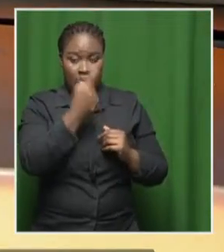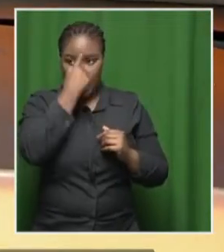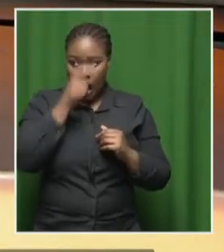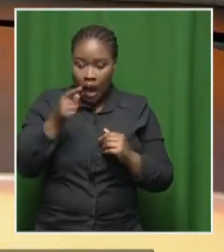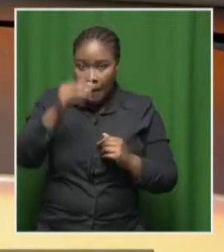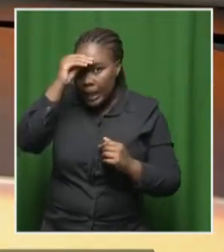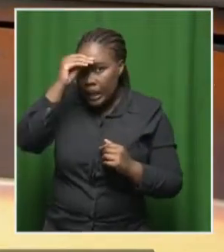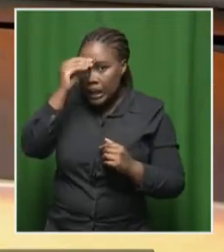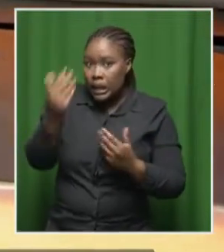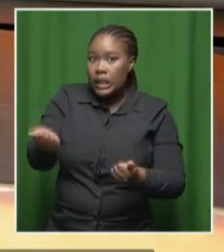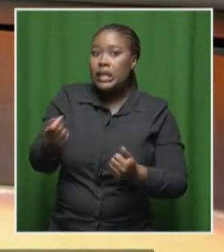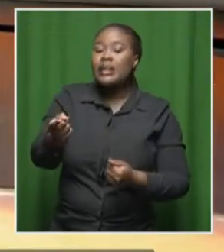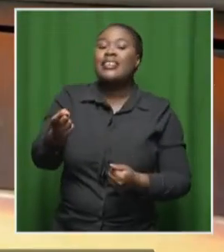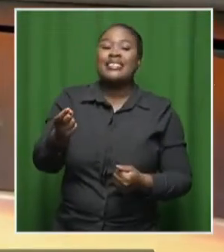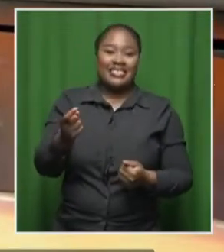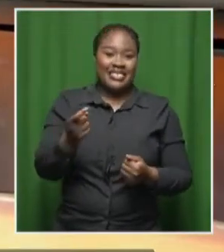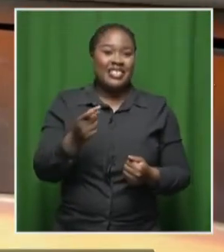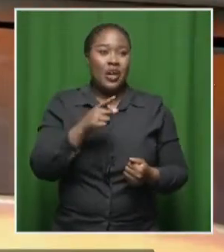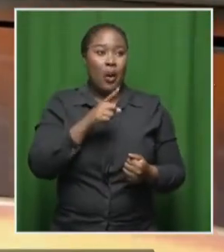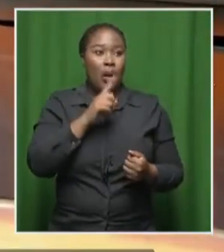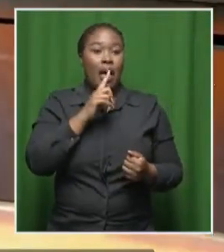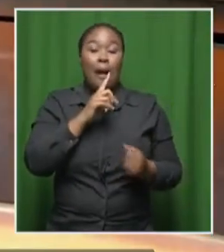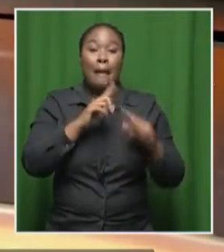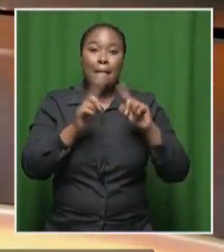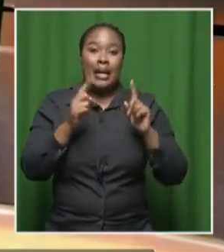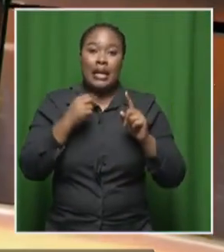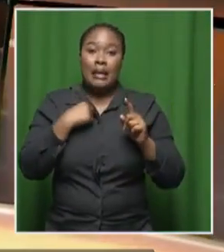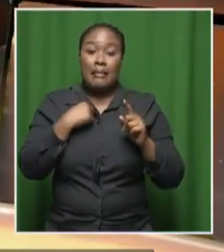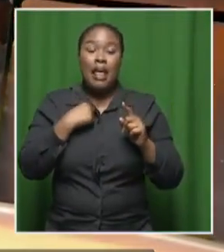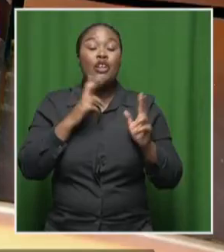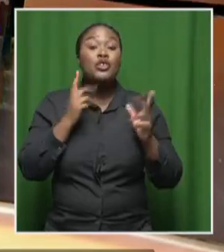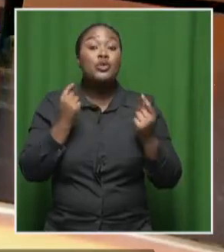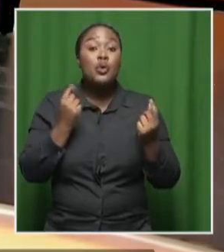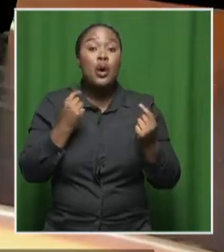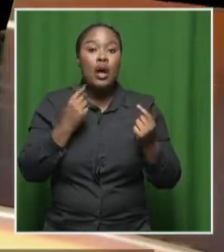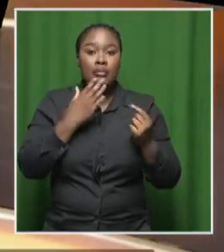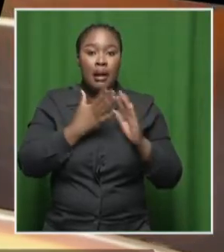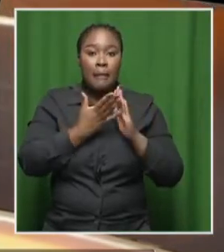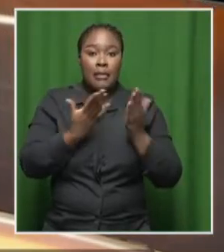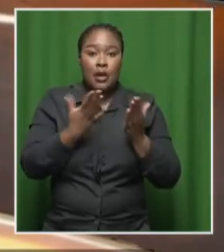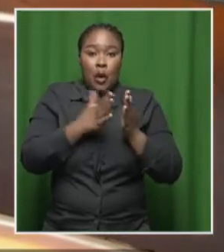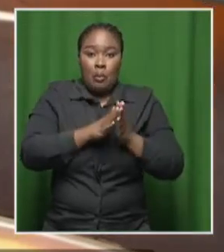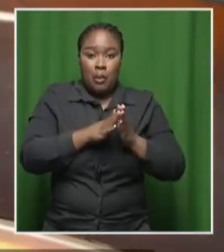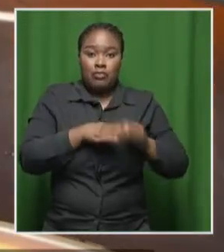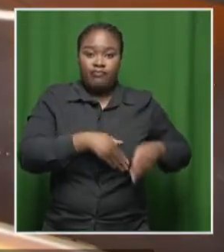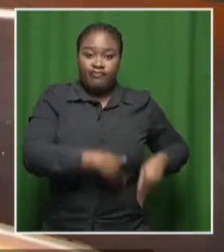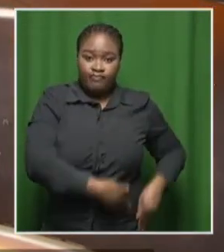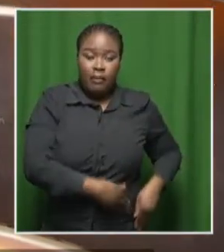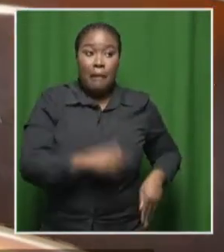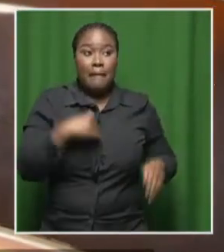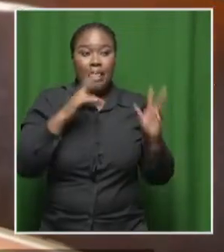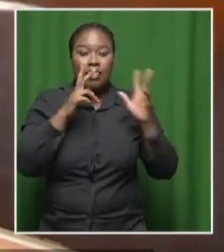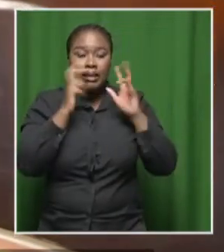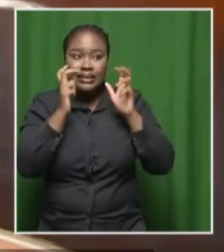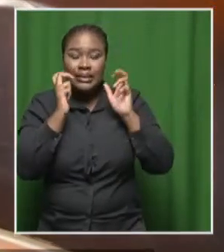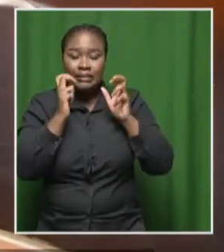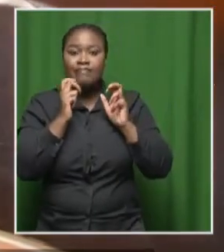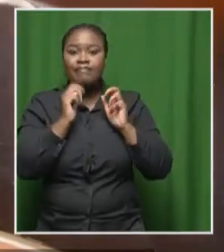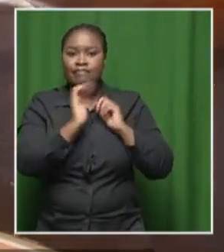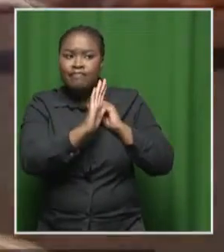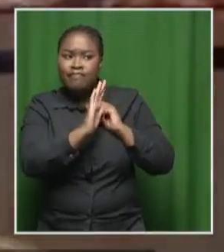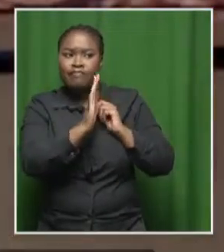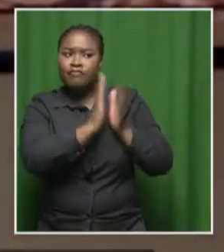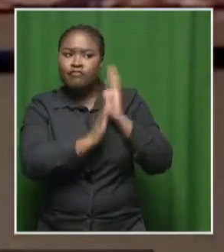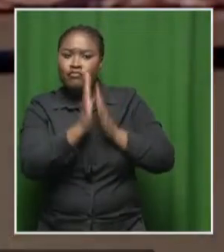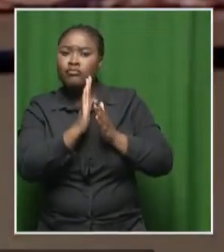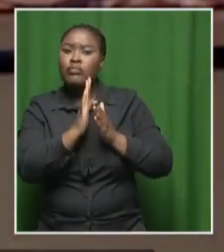I don't do that. But it's about listening, and it was about hearing as much and